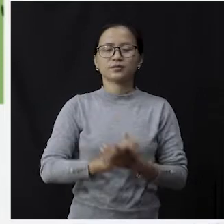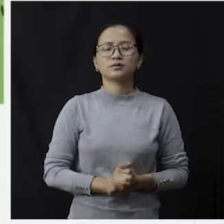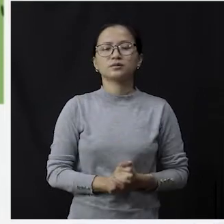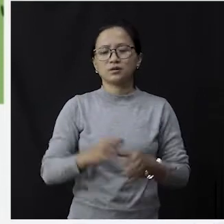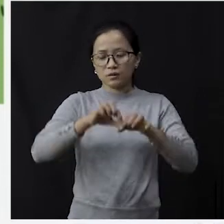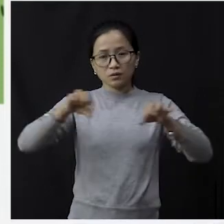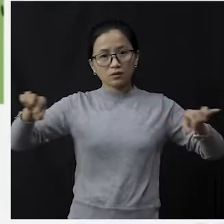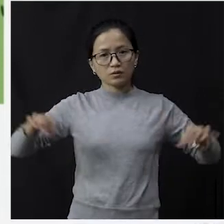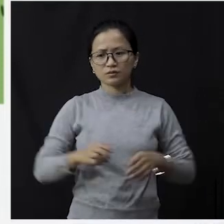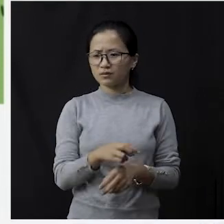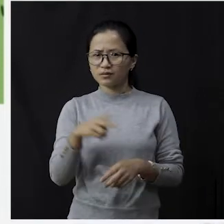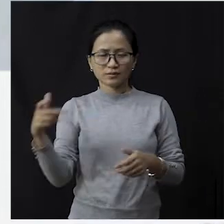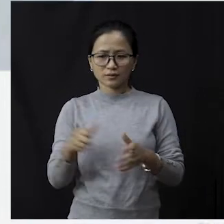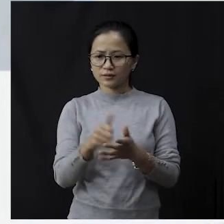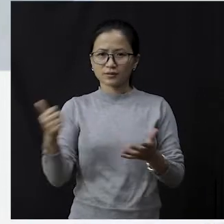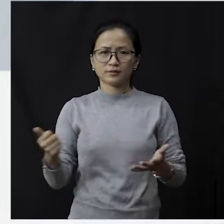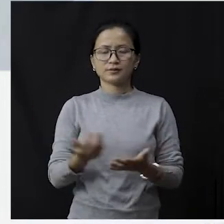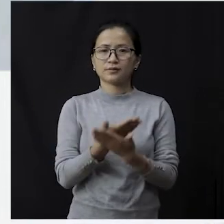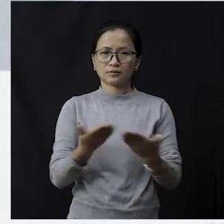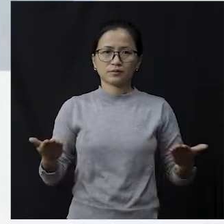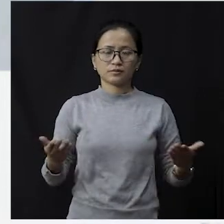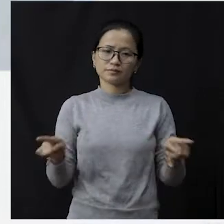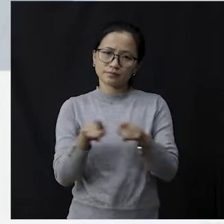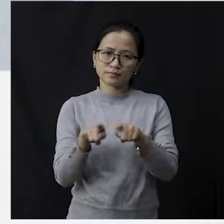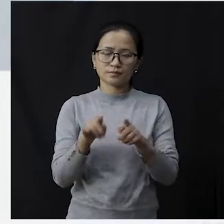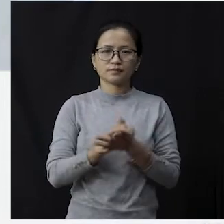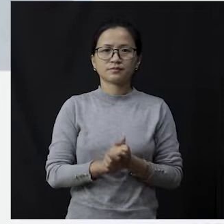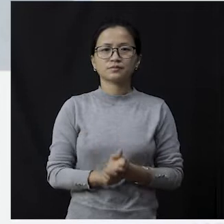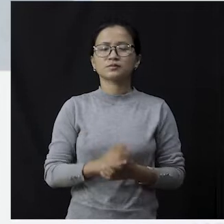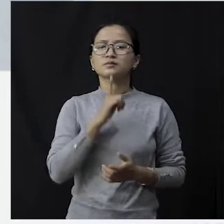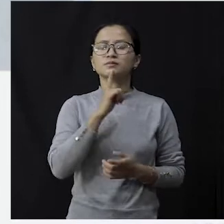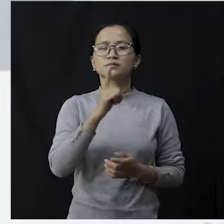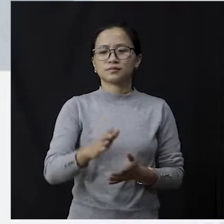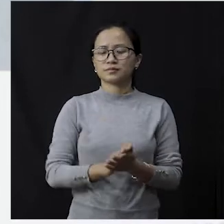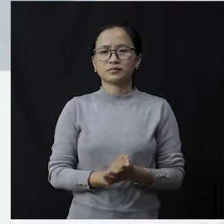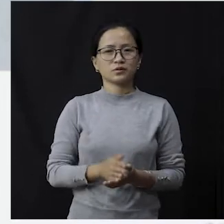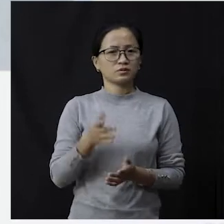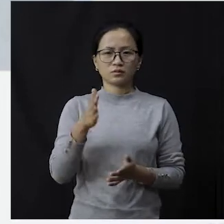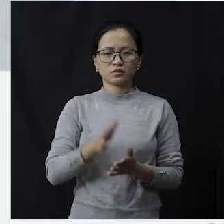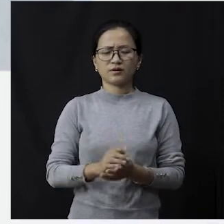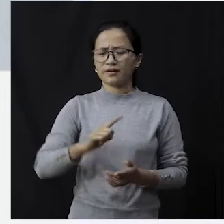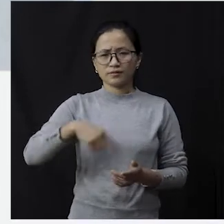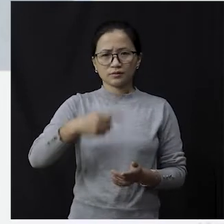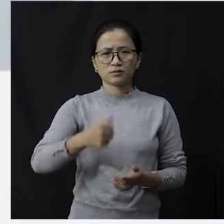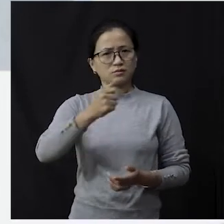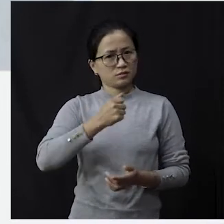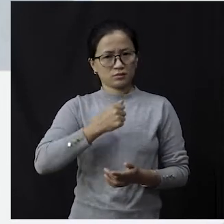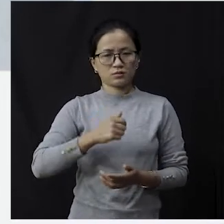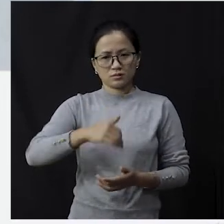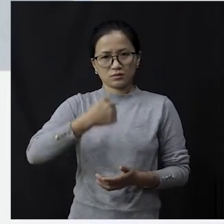and other machines too. So, as I have told you, we cannot do everything by